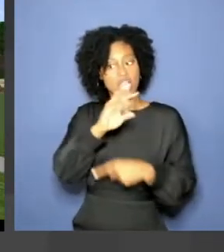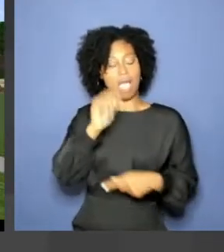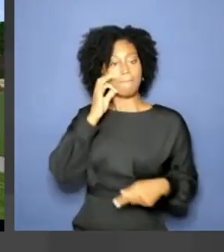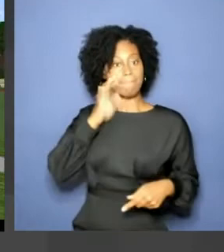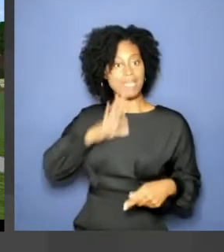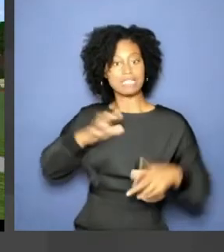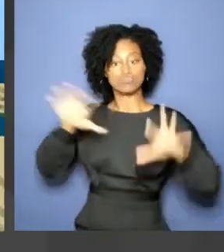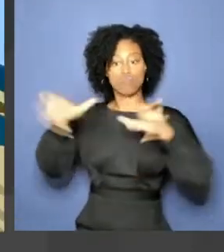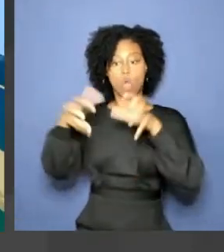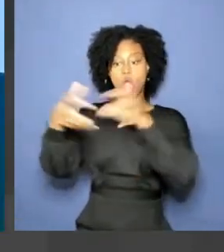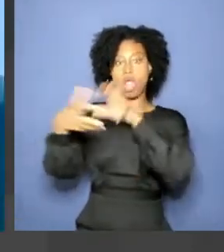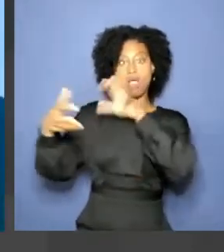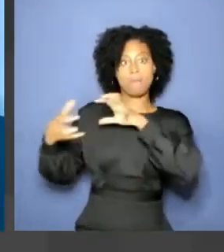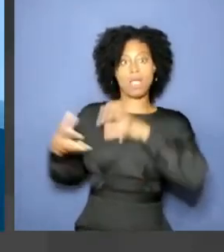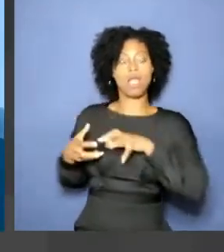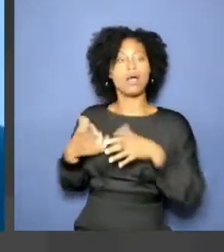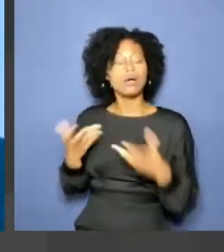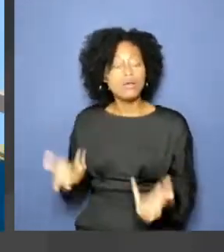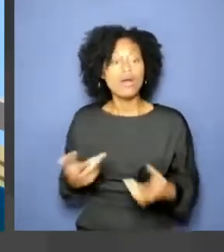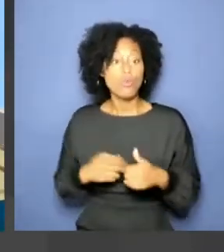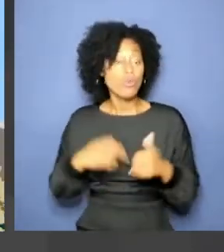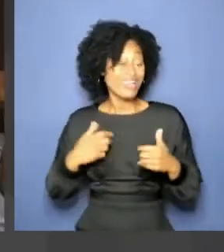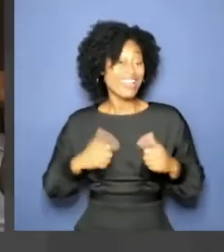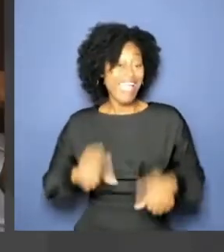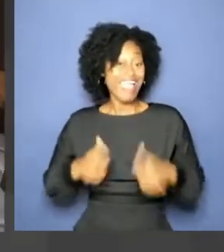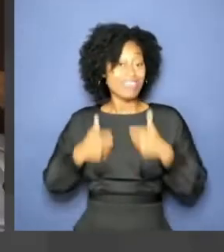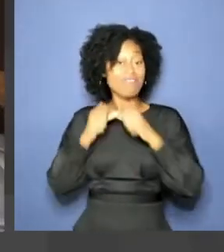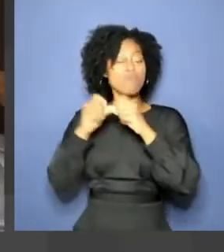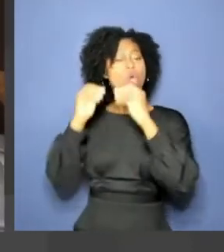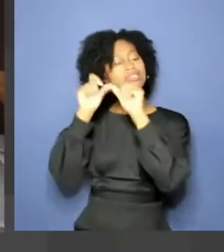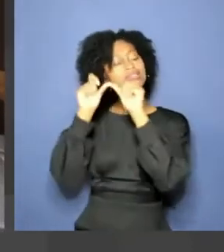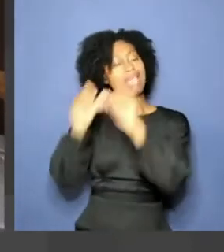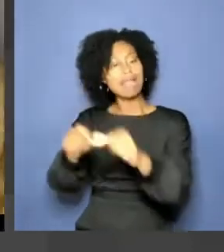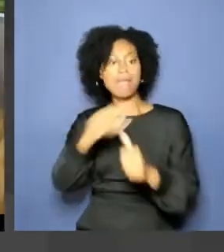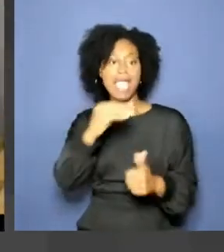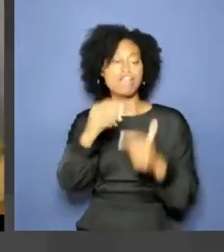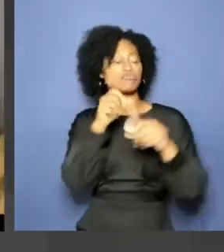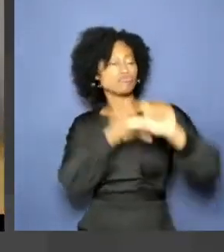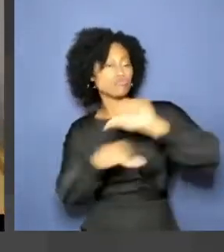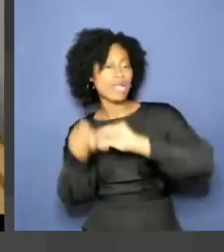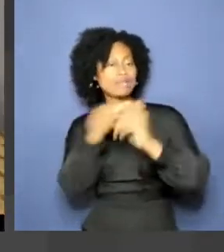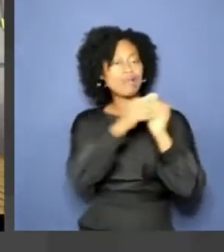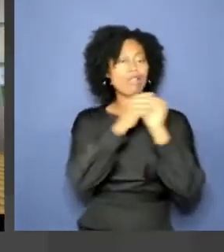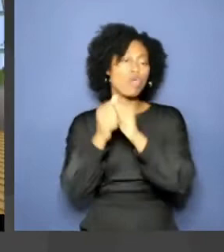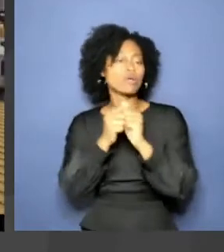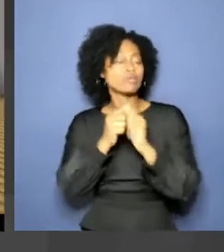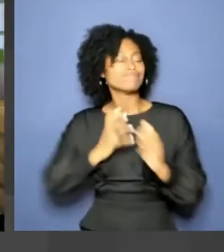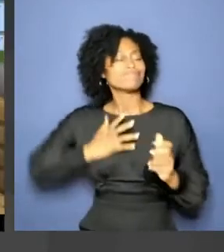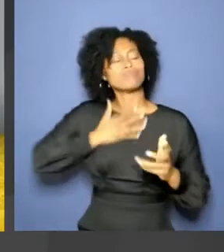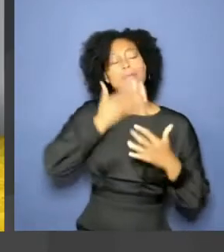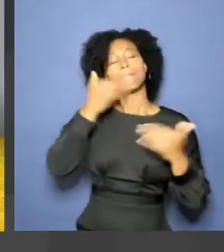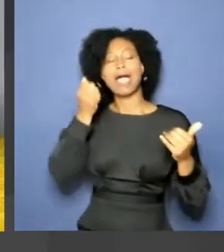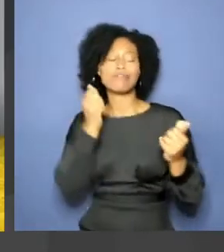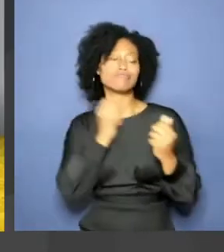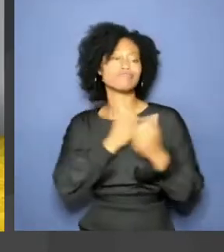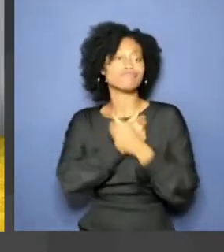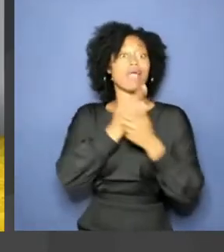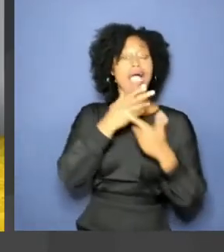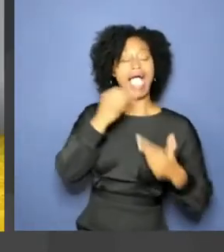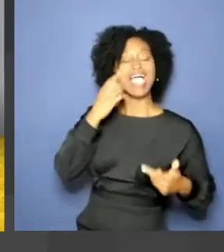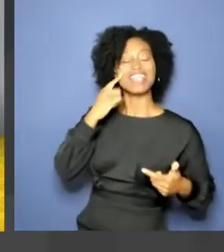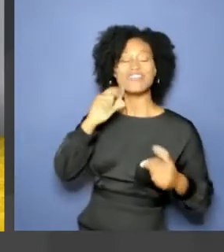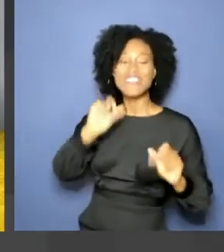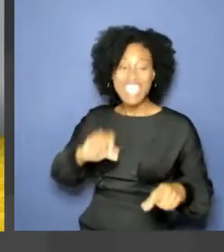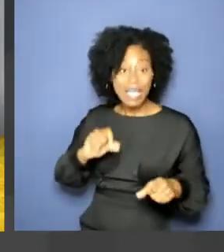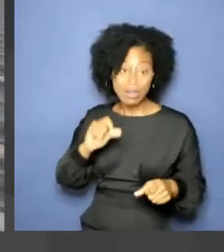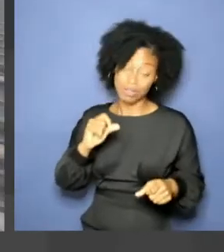We can live more sustainably, we can treat one another better, and can we all agree that learning should always be fun?